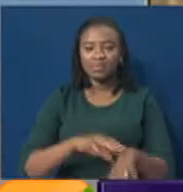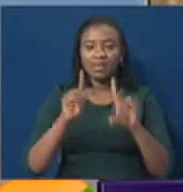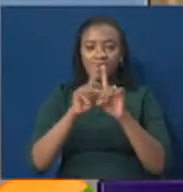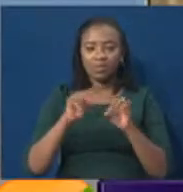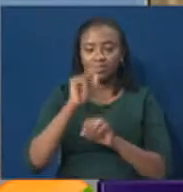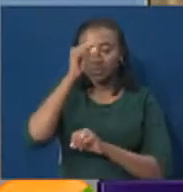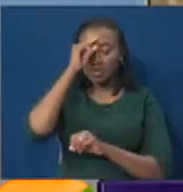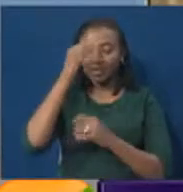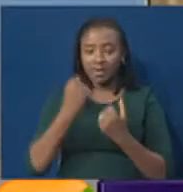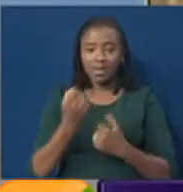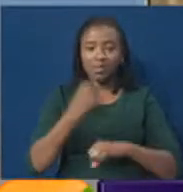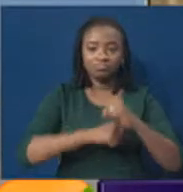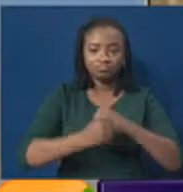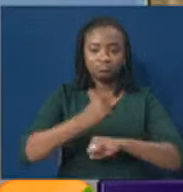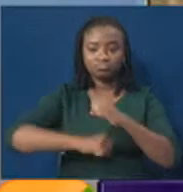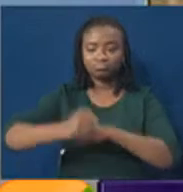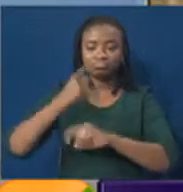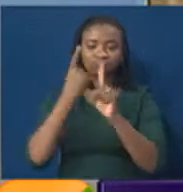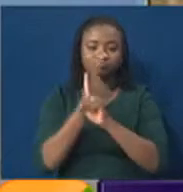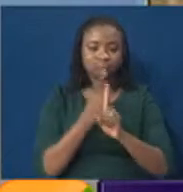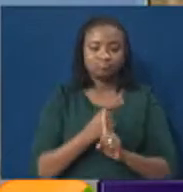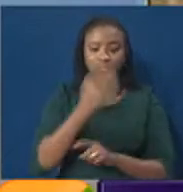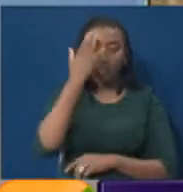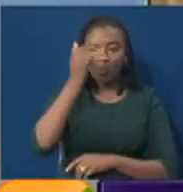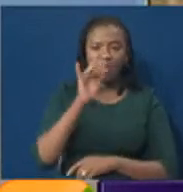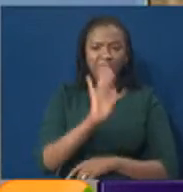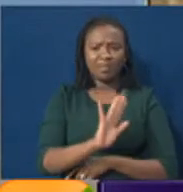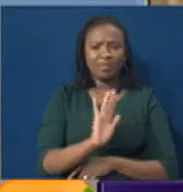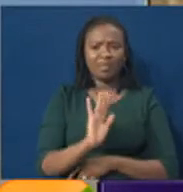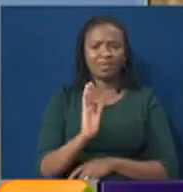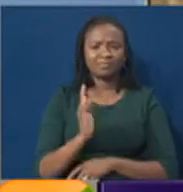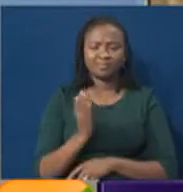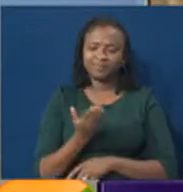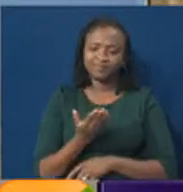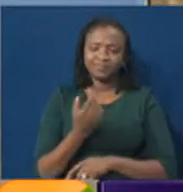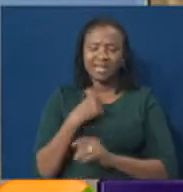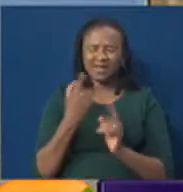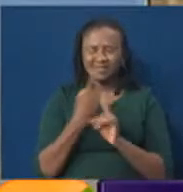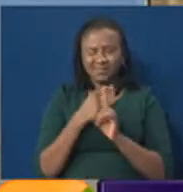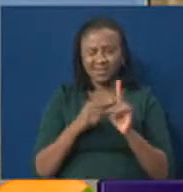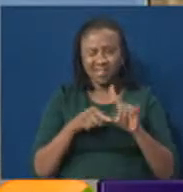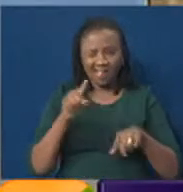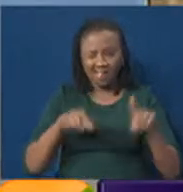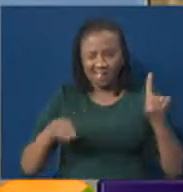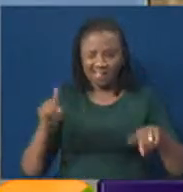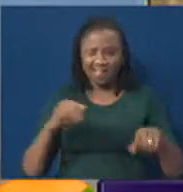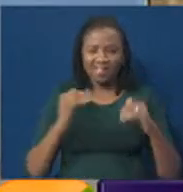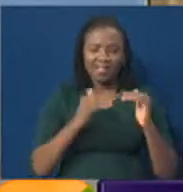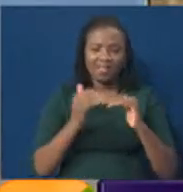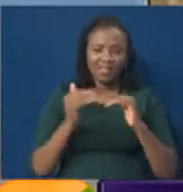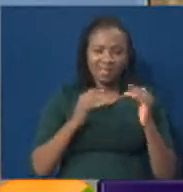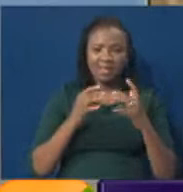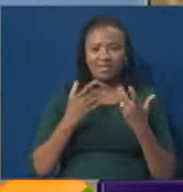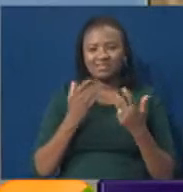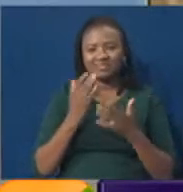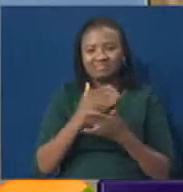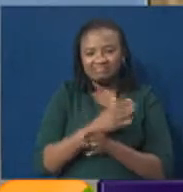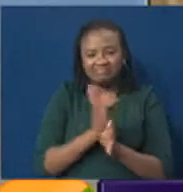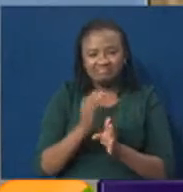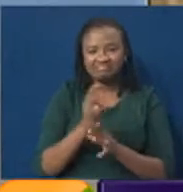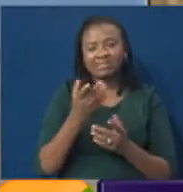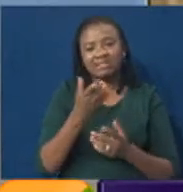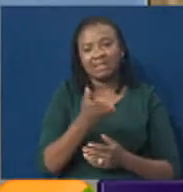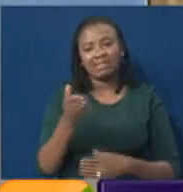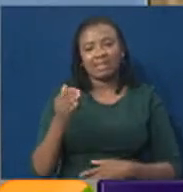bureaucratic inefficiencies just because of the way government functions. You cannot afford bureaucracies and inefficiencies. And number